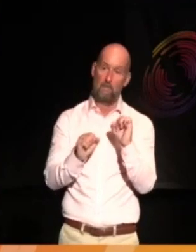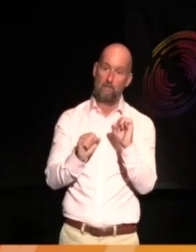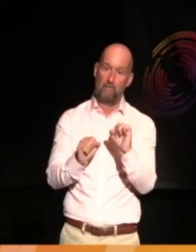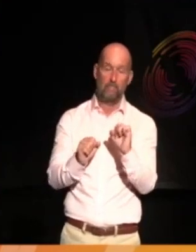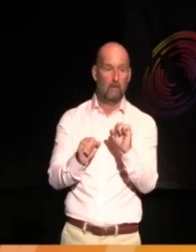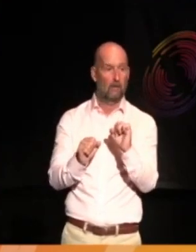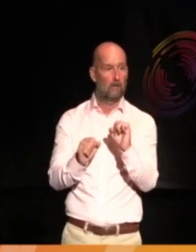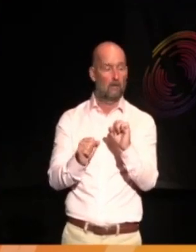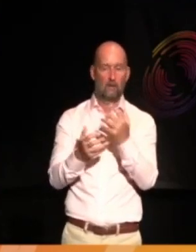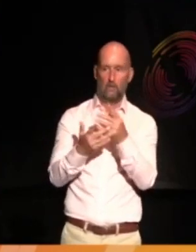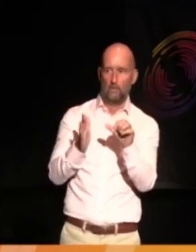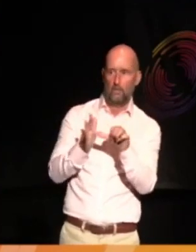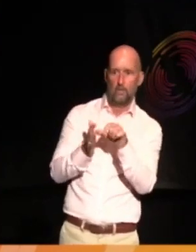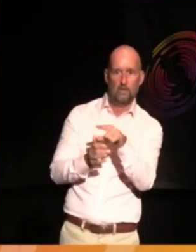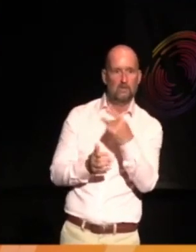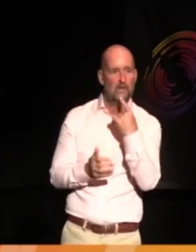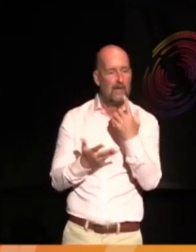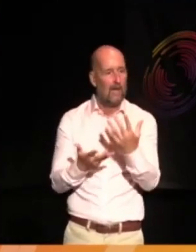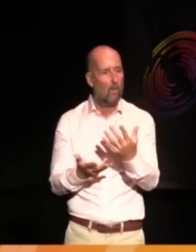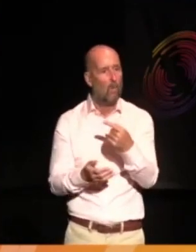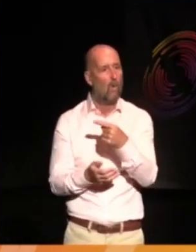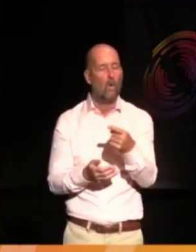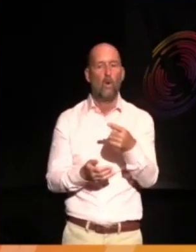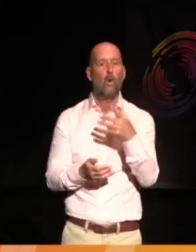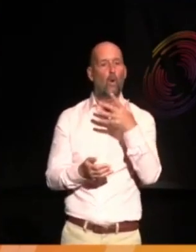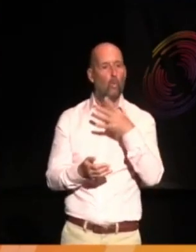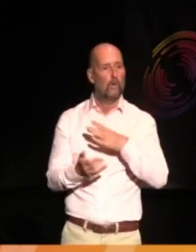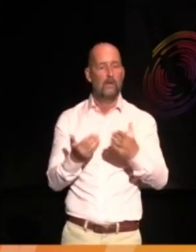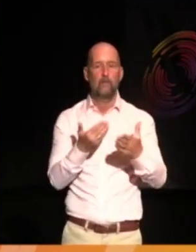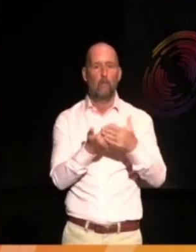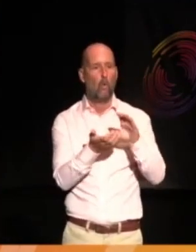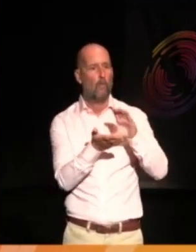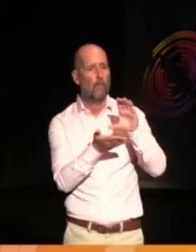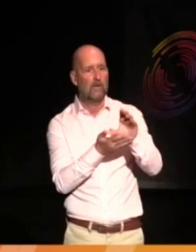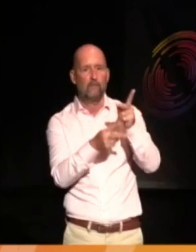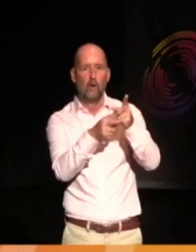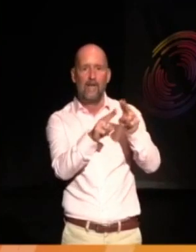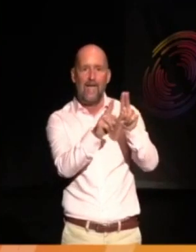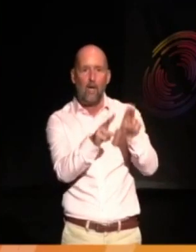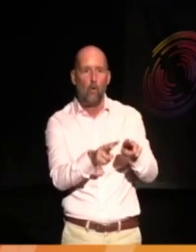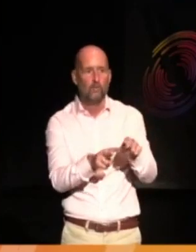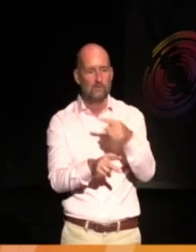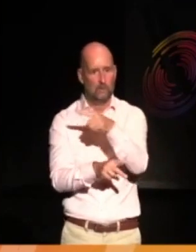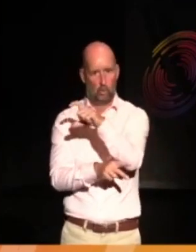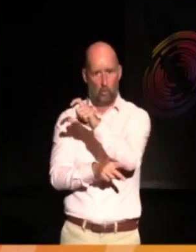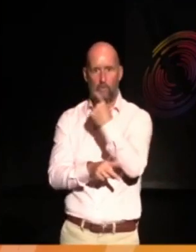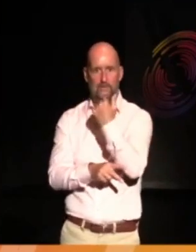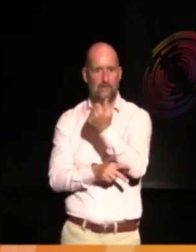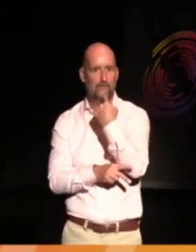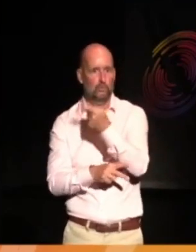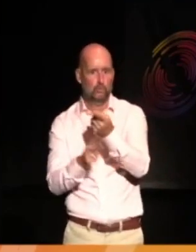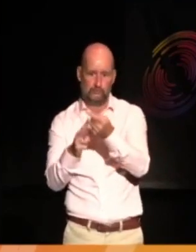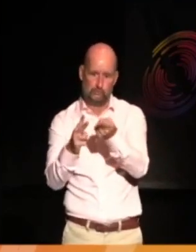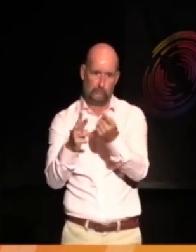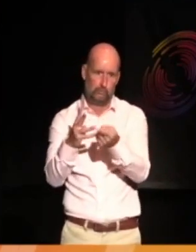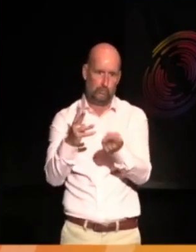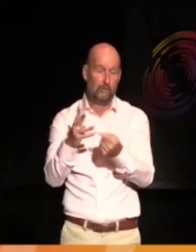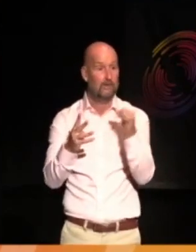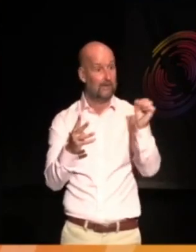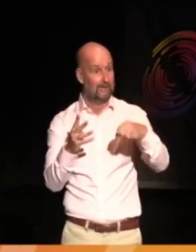found him very troubling are saying, well, we need more money for care homes, and we need more money for this, and we need more money for that. And it's like, yeah, we